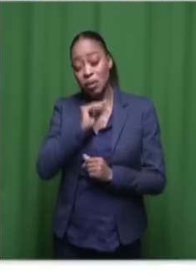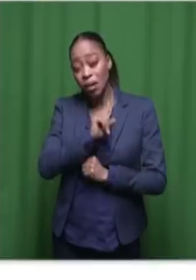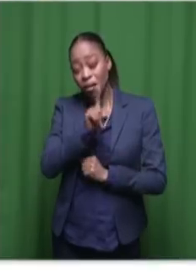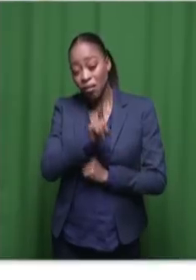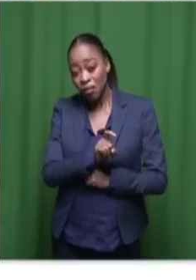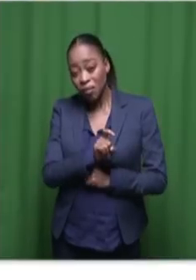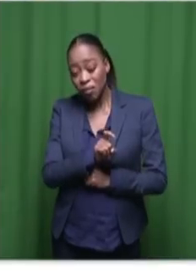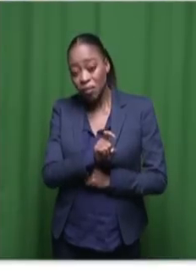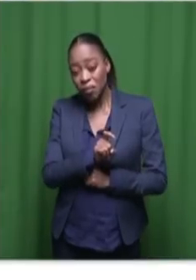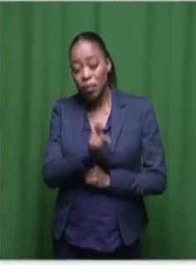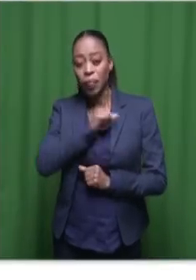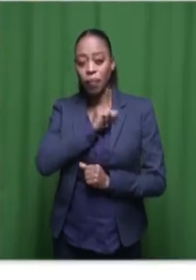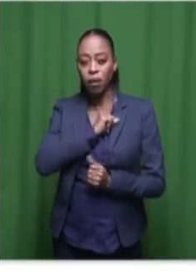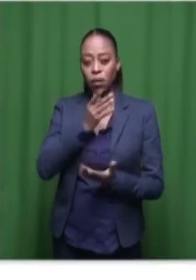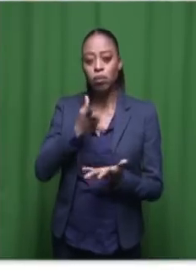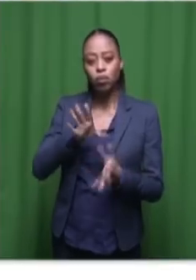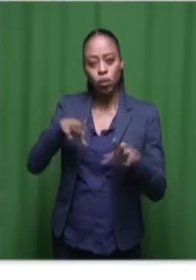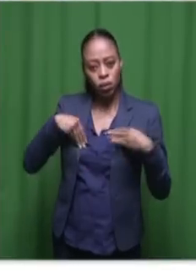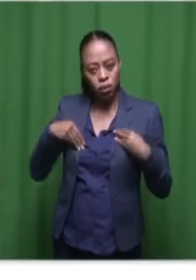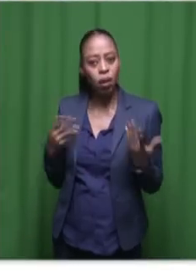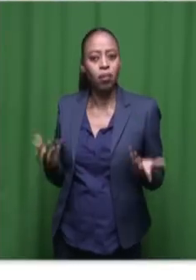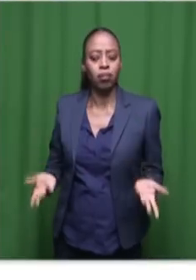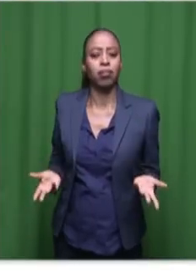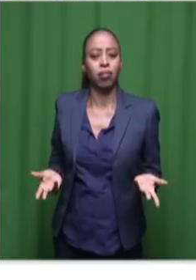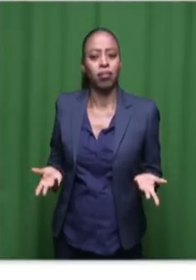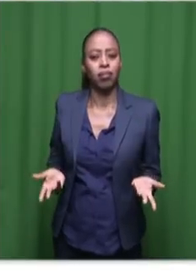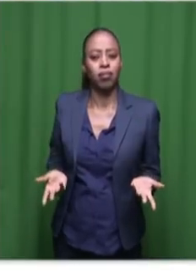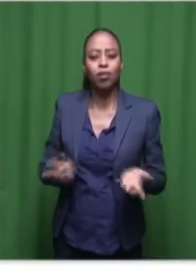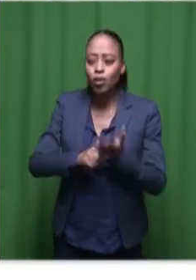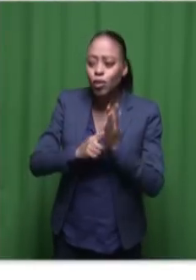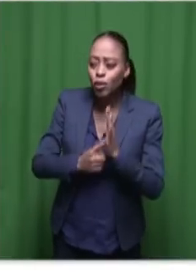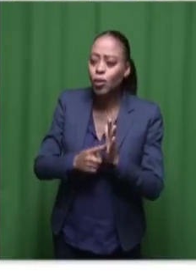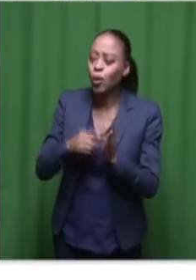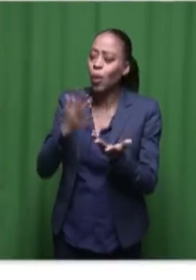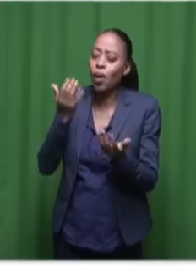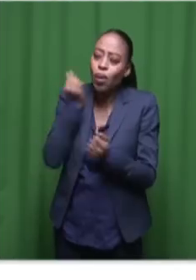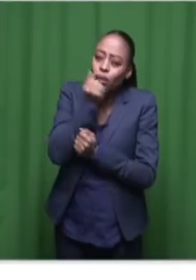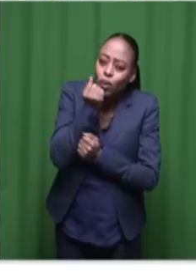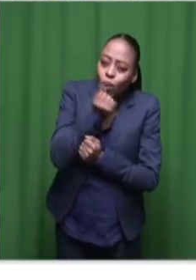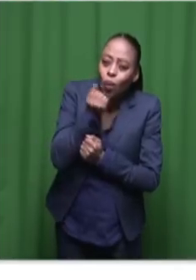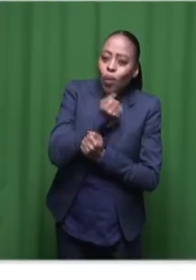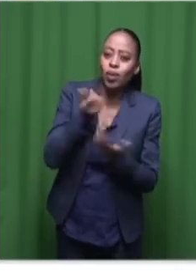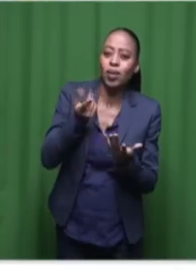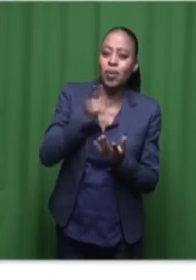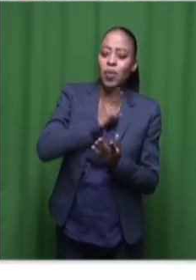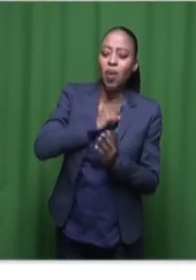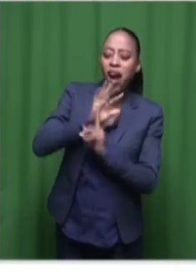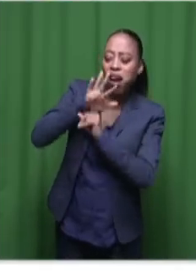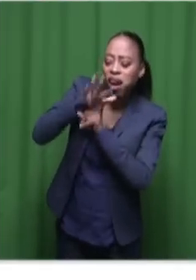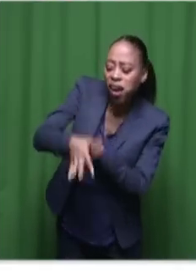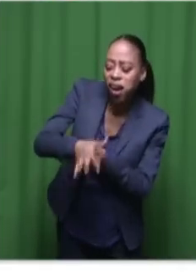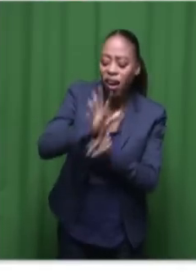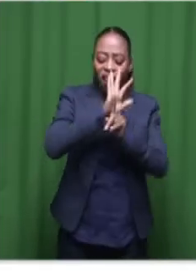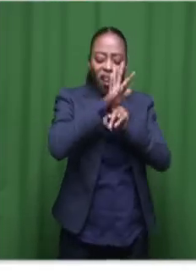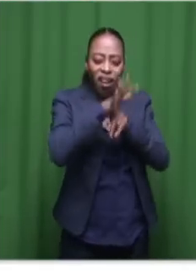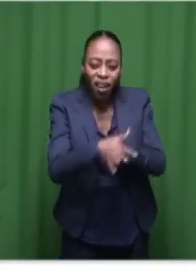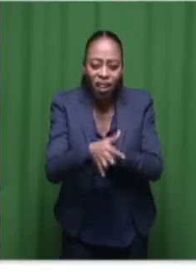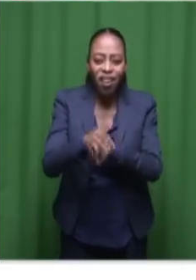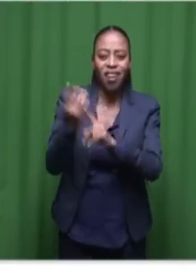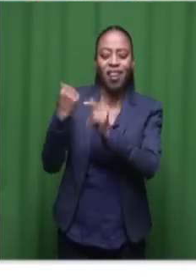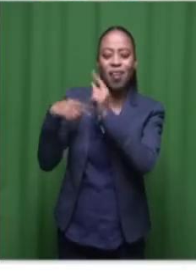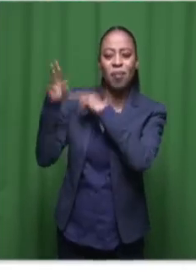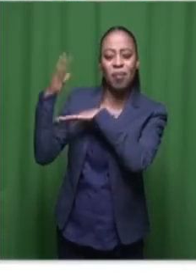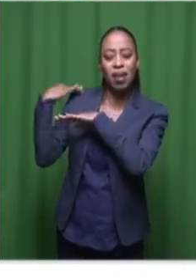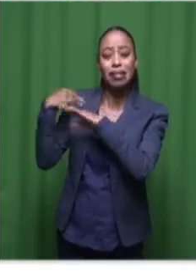terms of admitting and showing remorse in terms of the colonial past, but